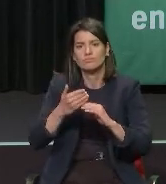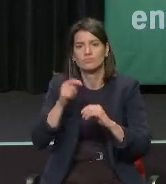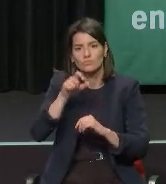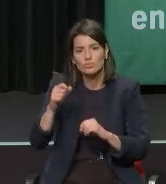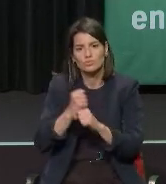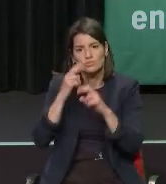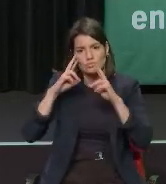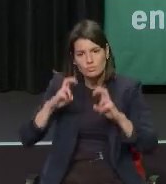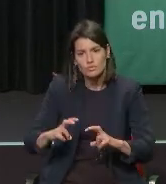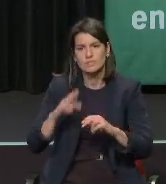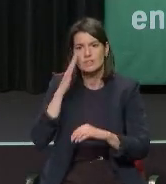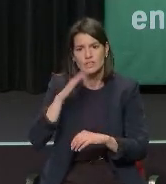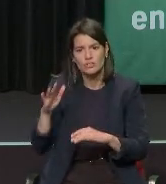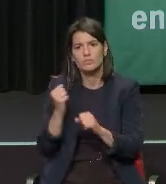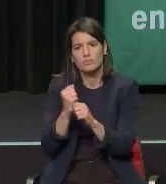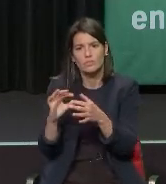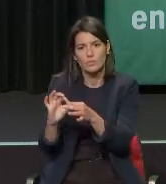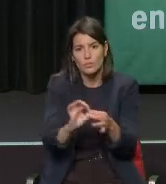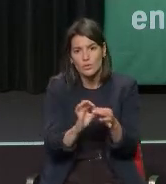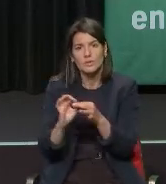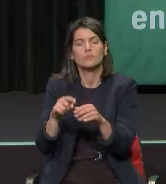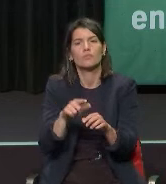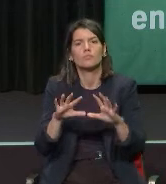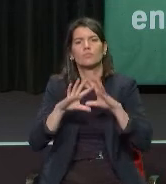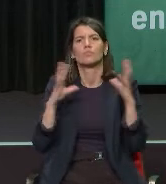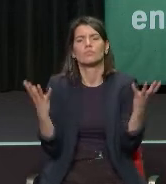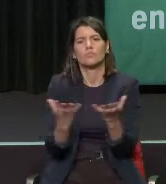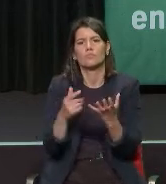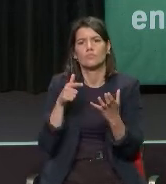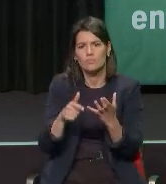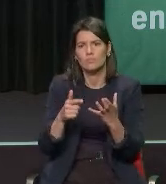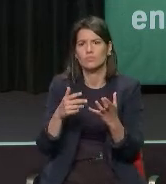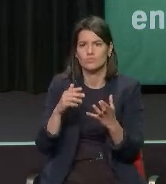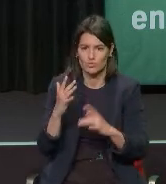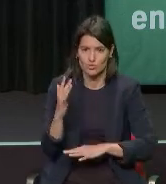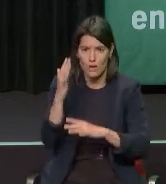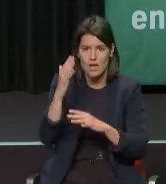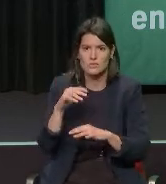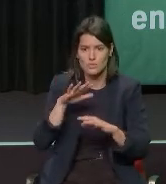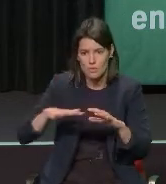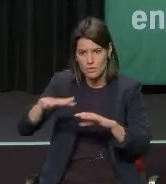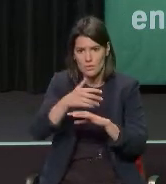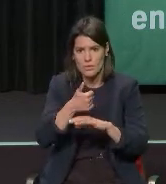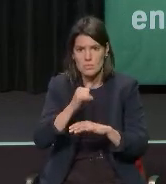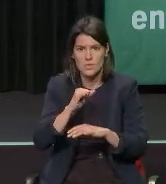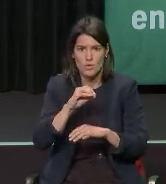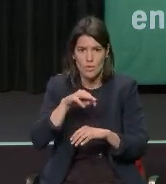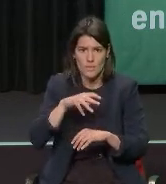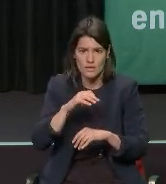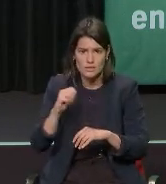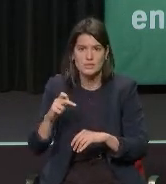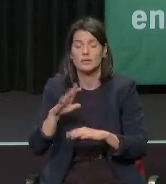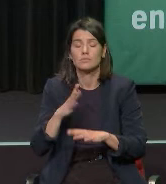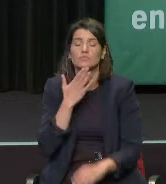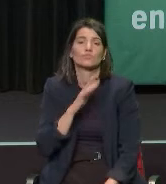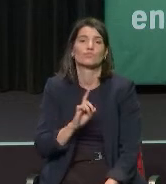collaborating in measuring globally the biomass from space, but that's not